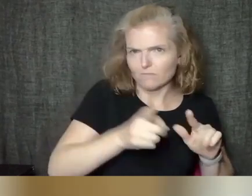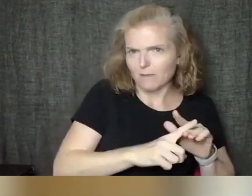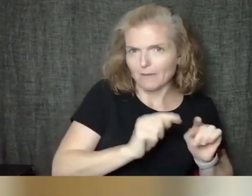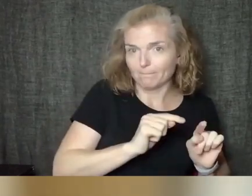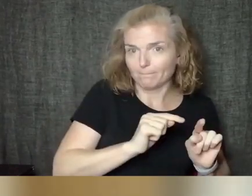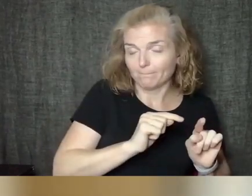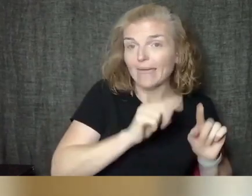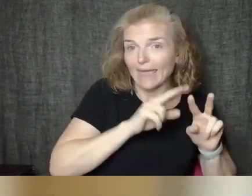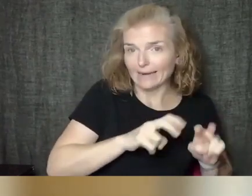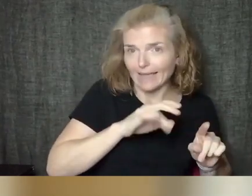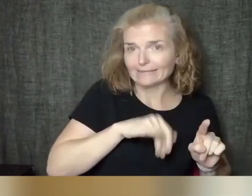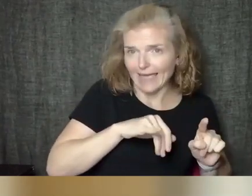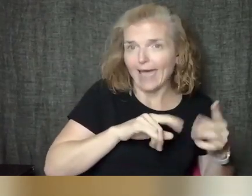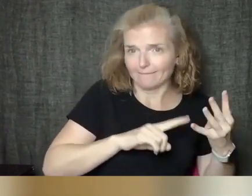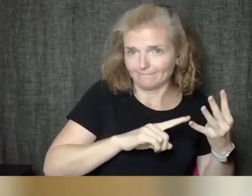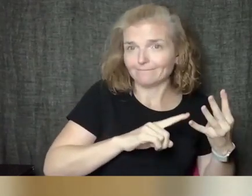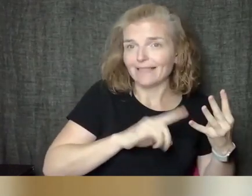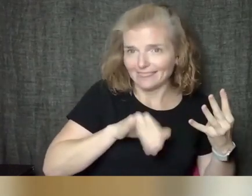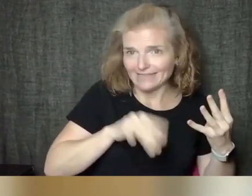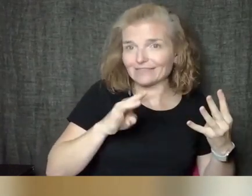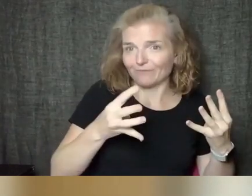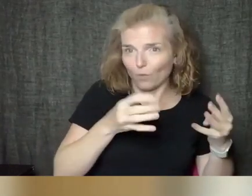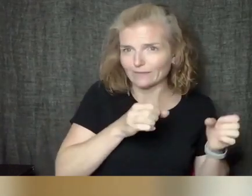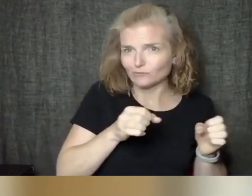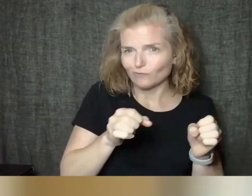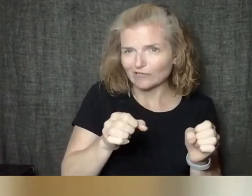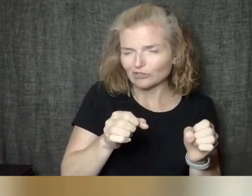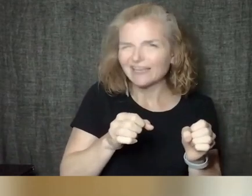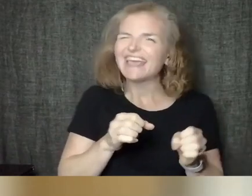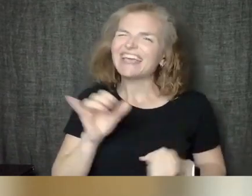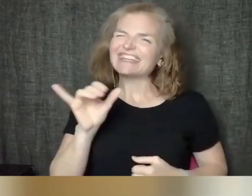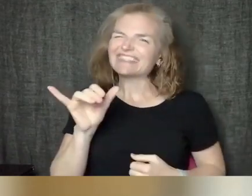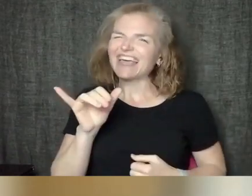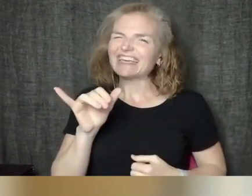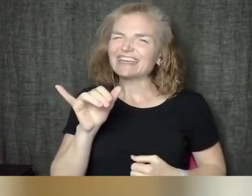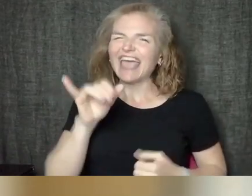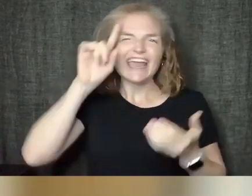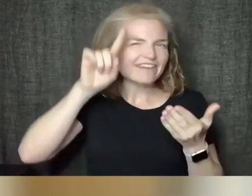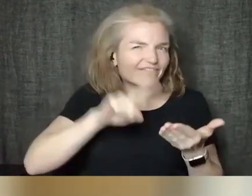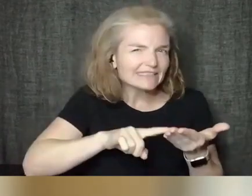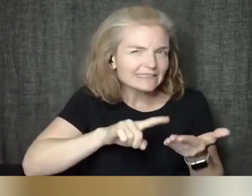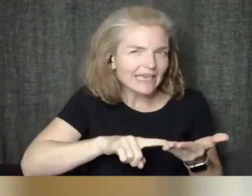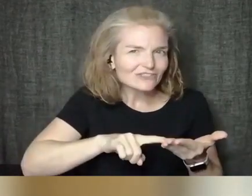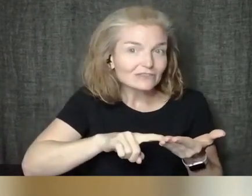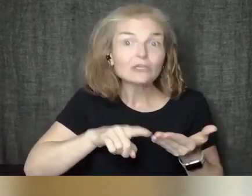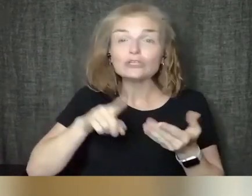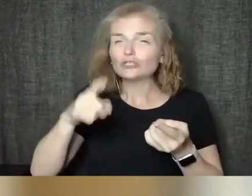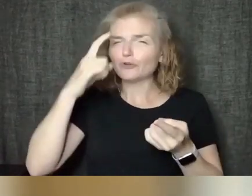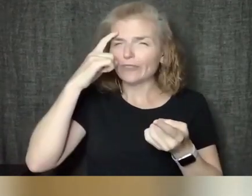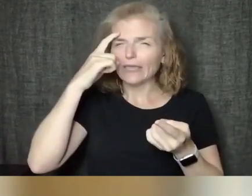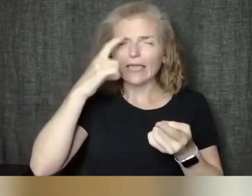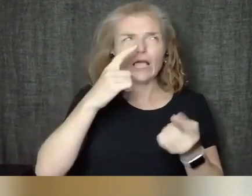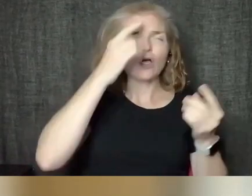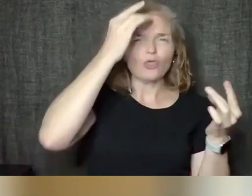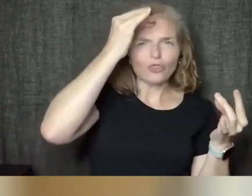And often we'll be looking then at kind of in a meditative investigation where we're looking at the relationship of thoughts and emotions, thoughts